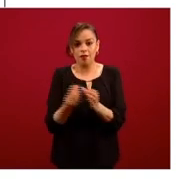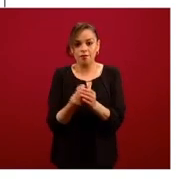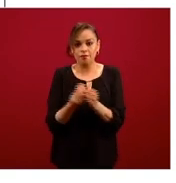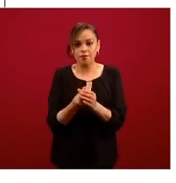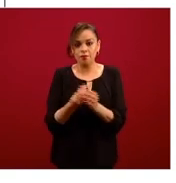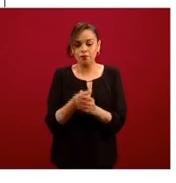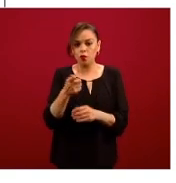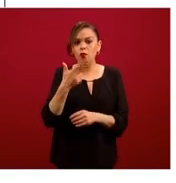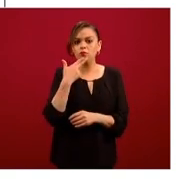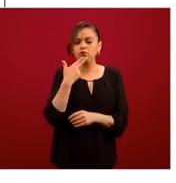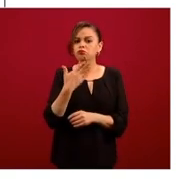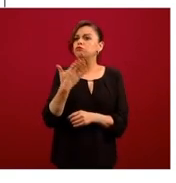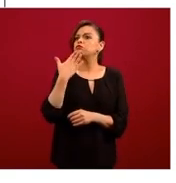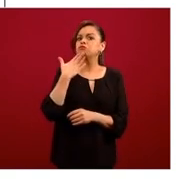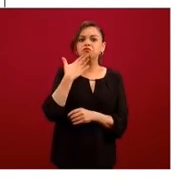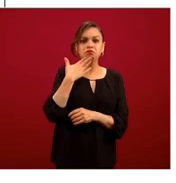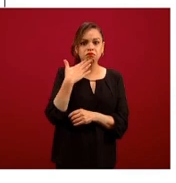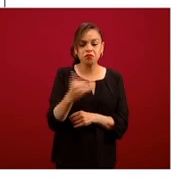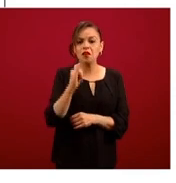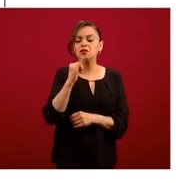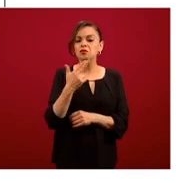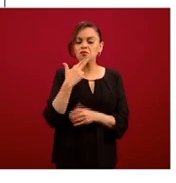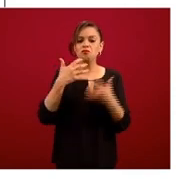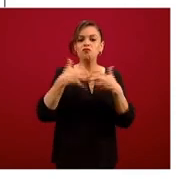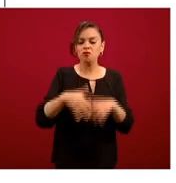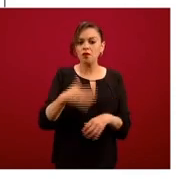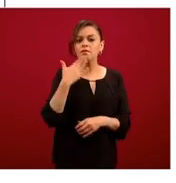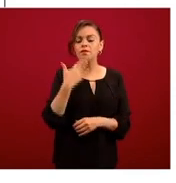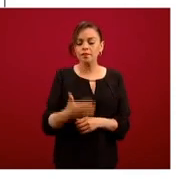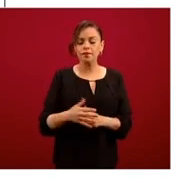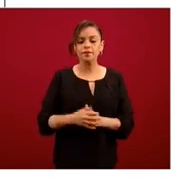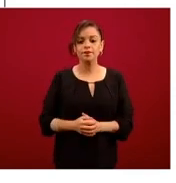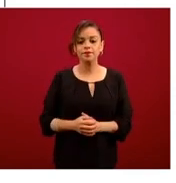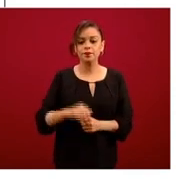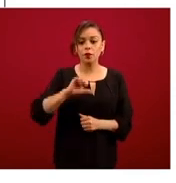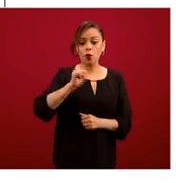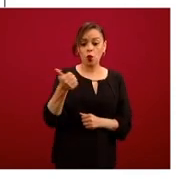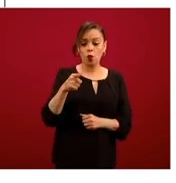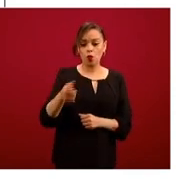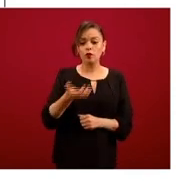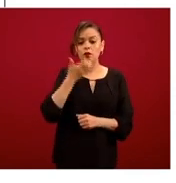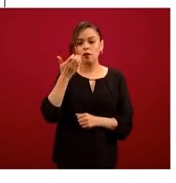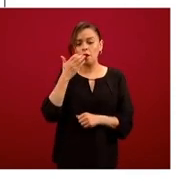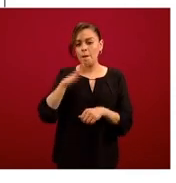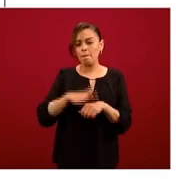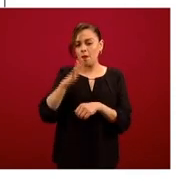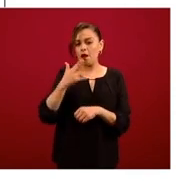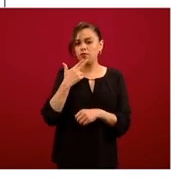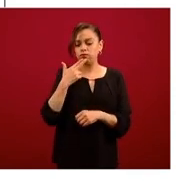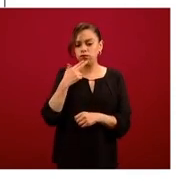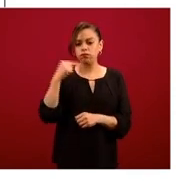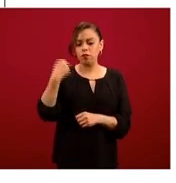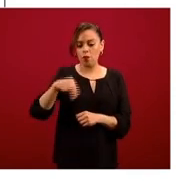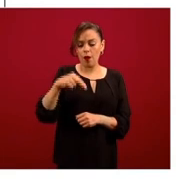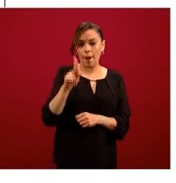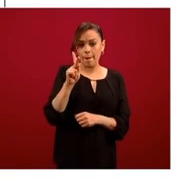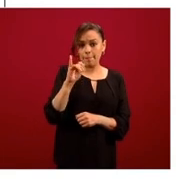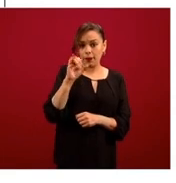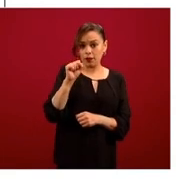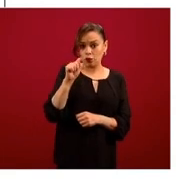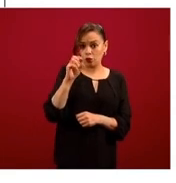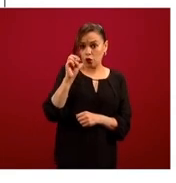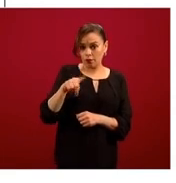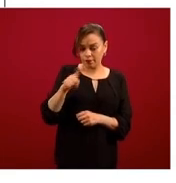ventilators of this kind that have been used and have had great success, but they are not so